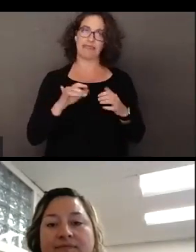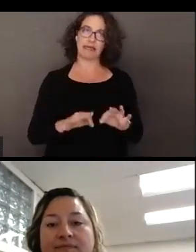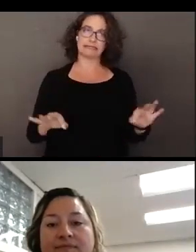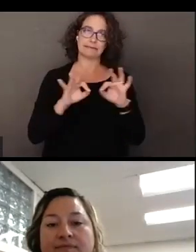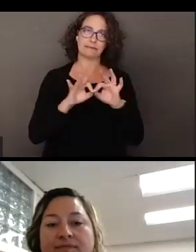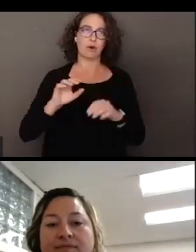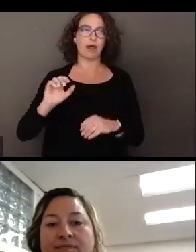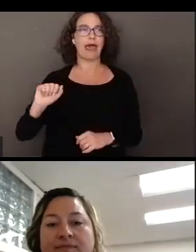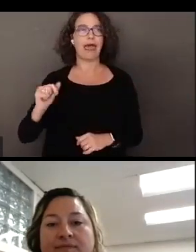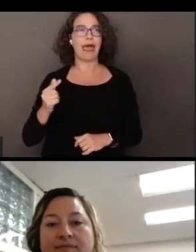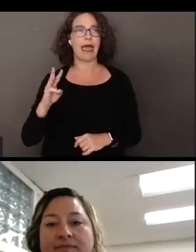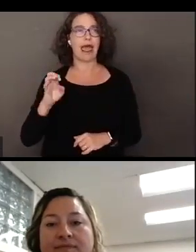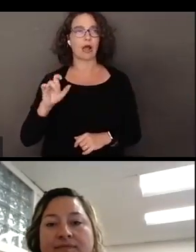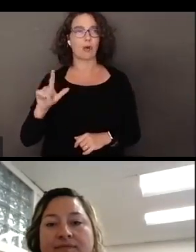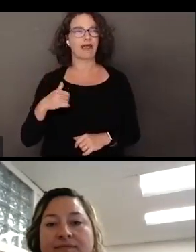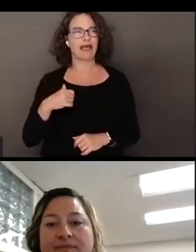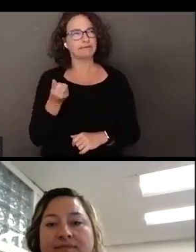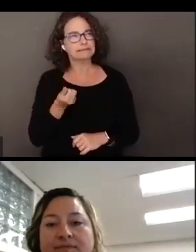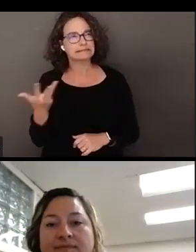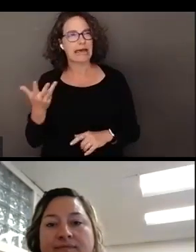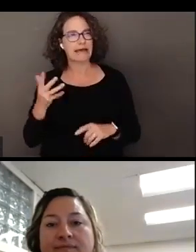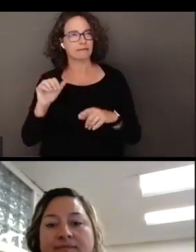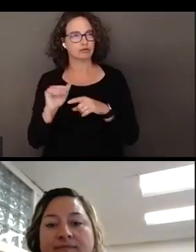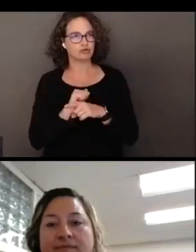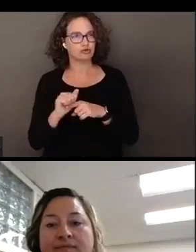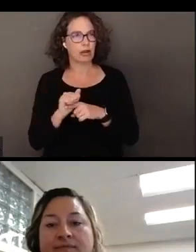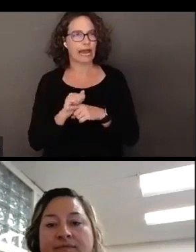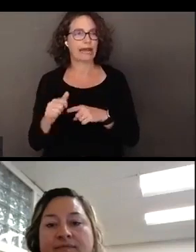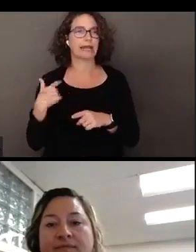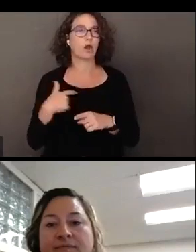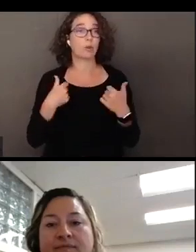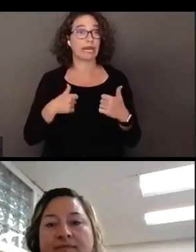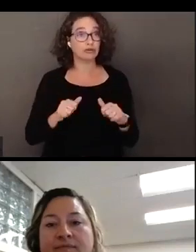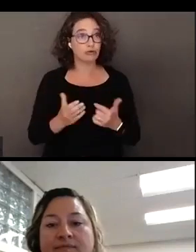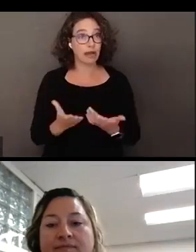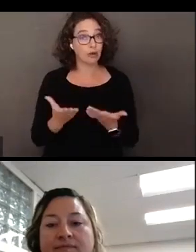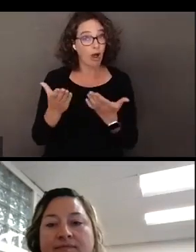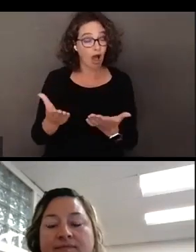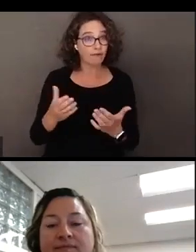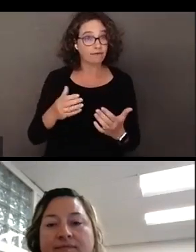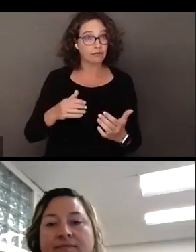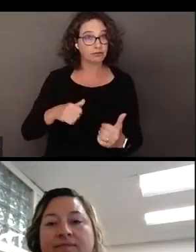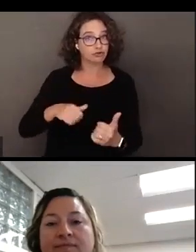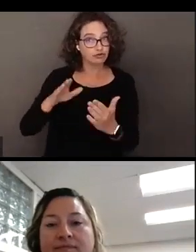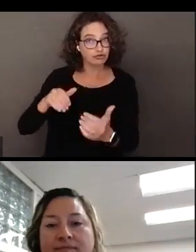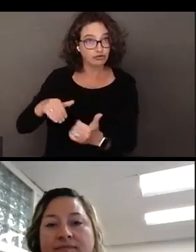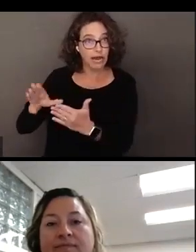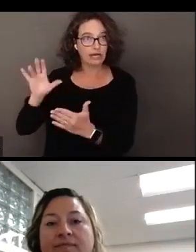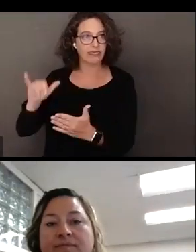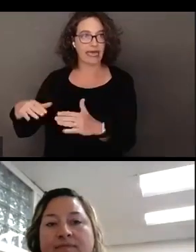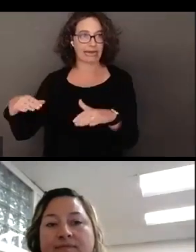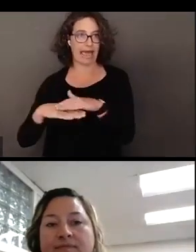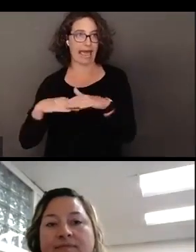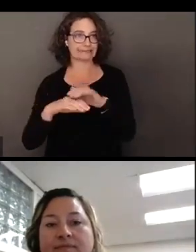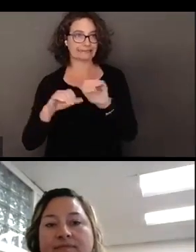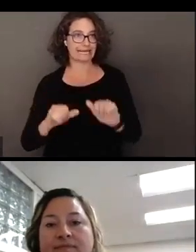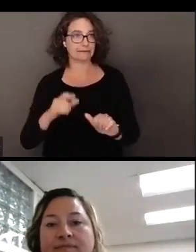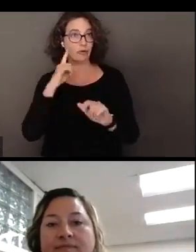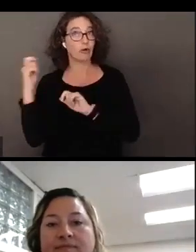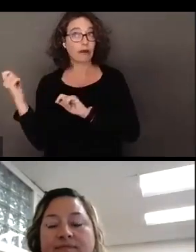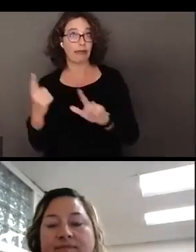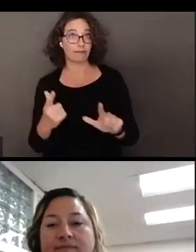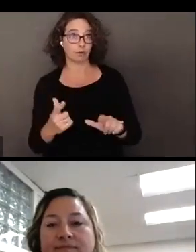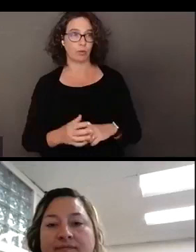of trainings, and we try to offer strategies that are accessible to anyone. And we find